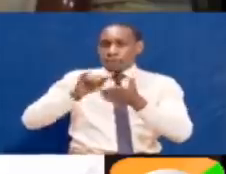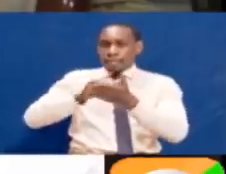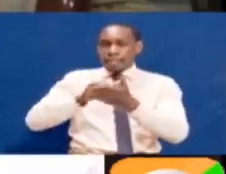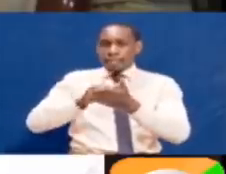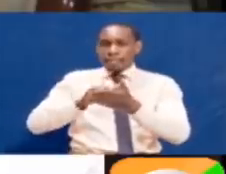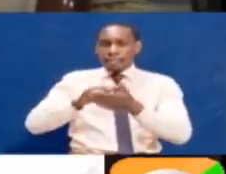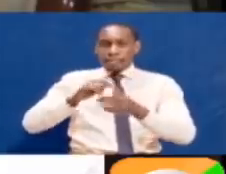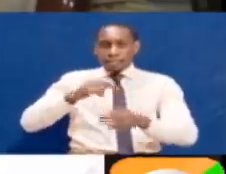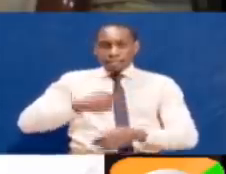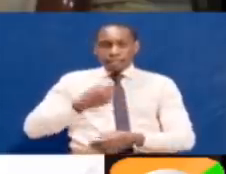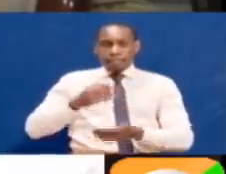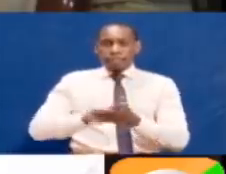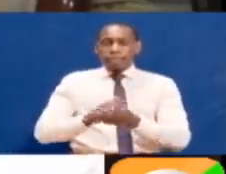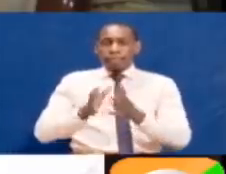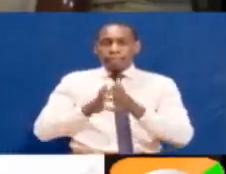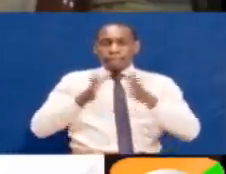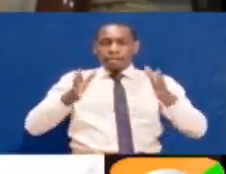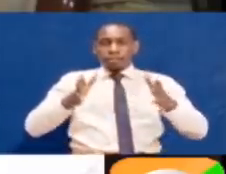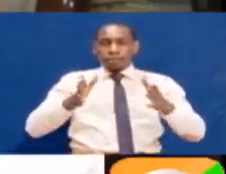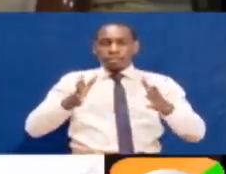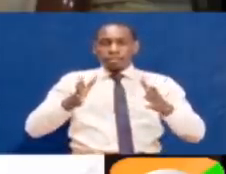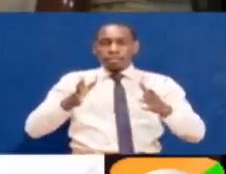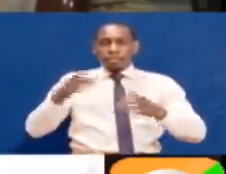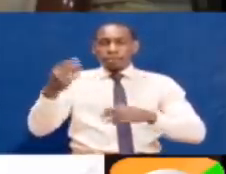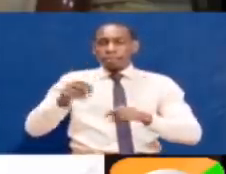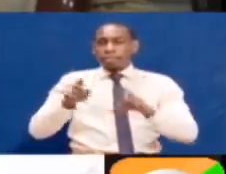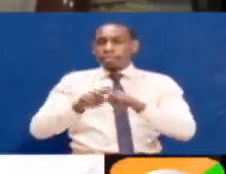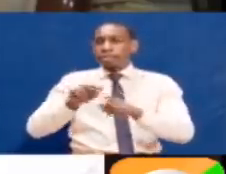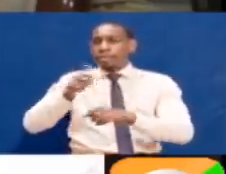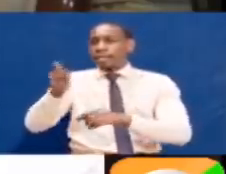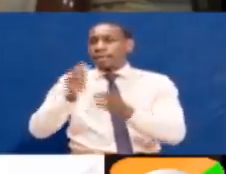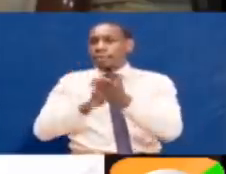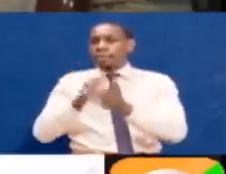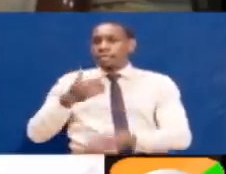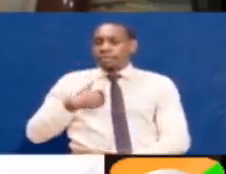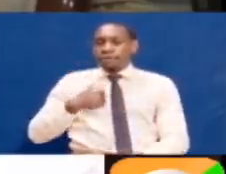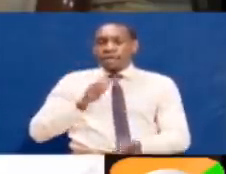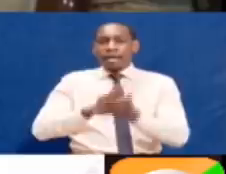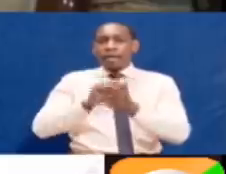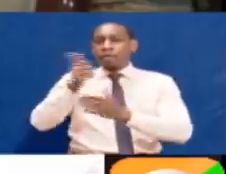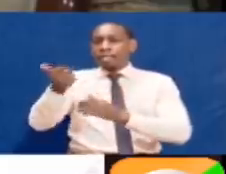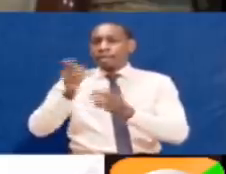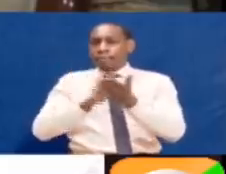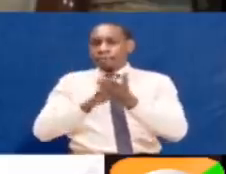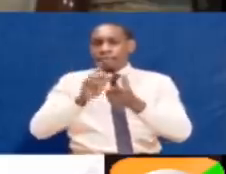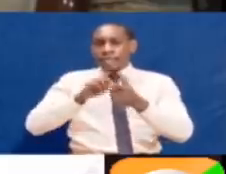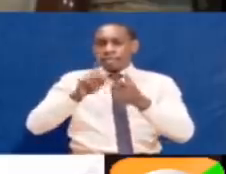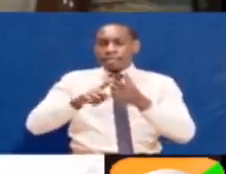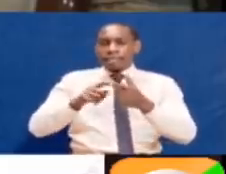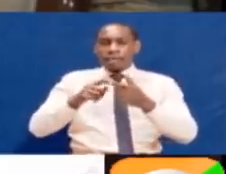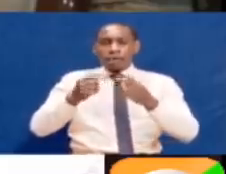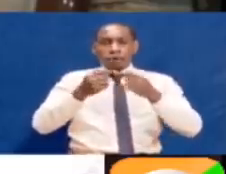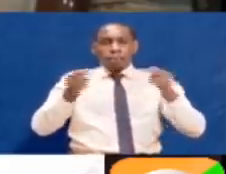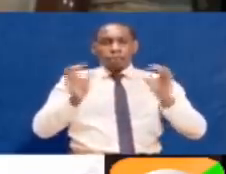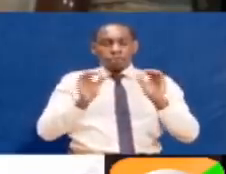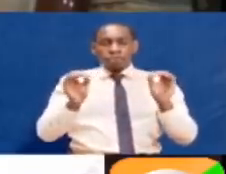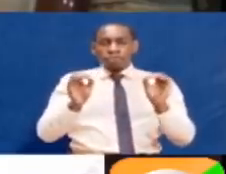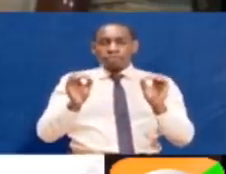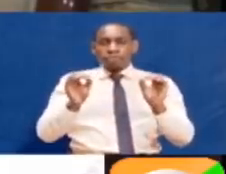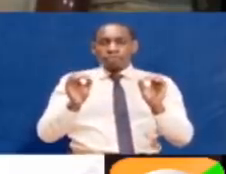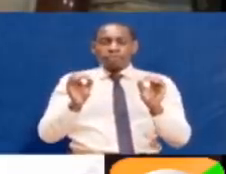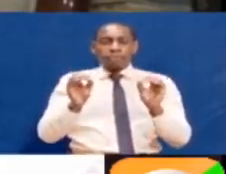I go for majority whip, and then members were asked, they said whether there was another proposal. There was no other proposal. Mm-hmm. Then I went and opposed and so